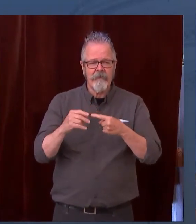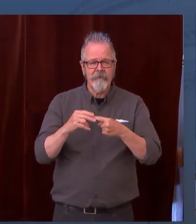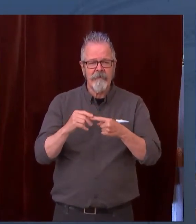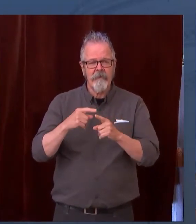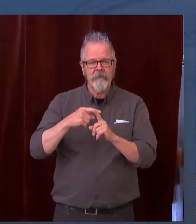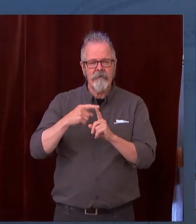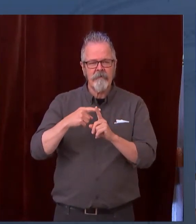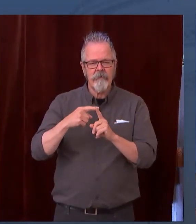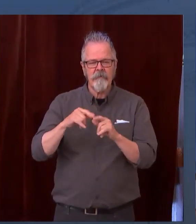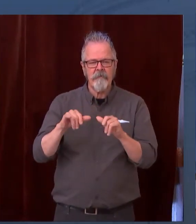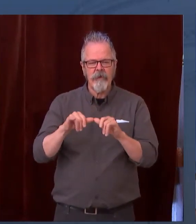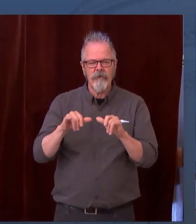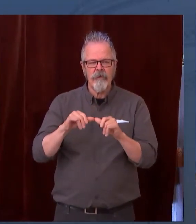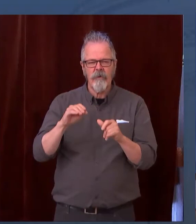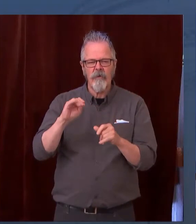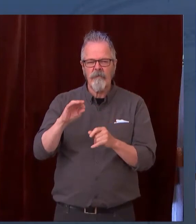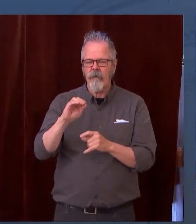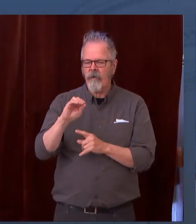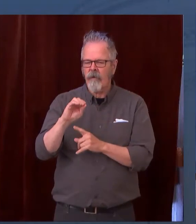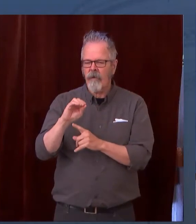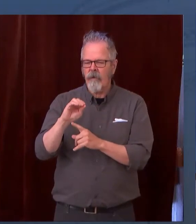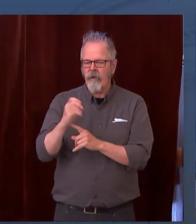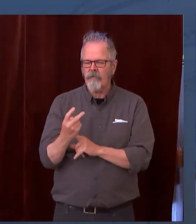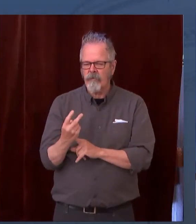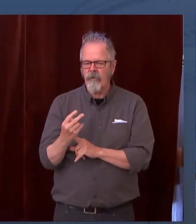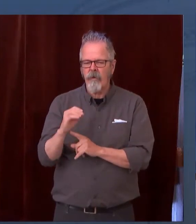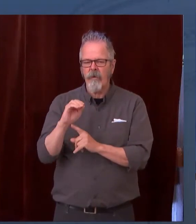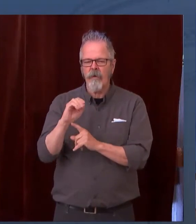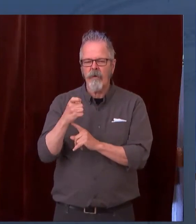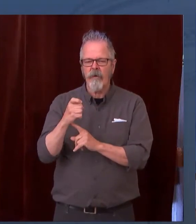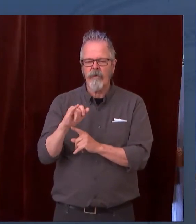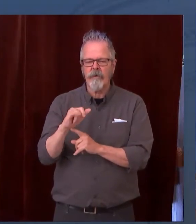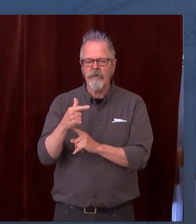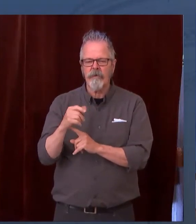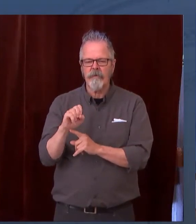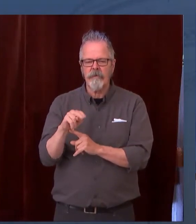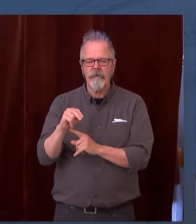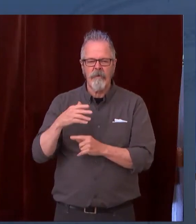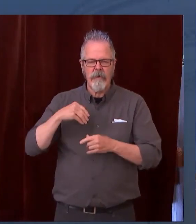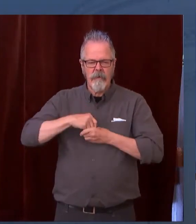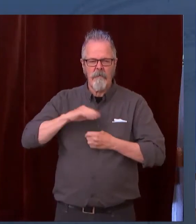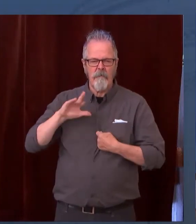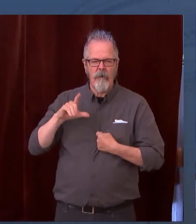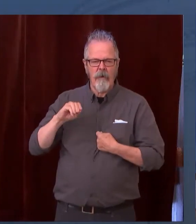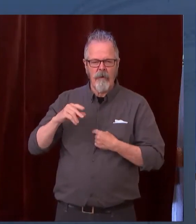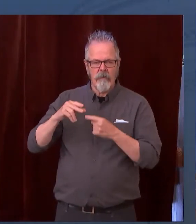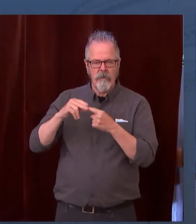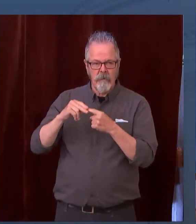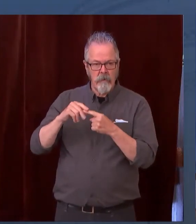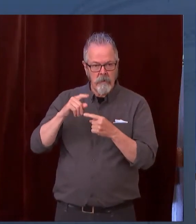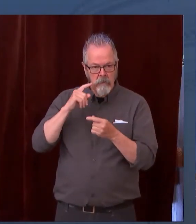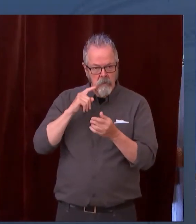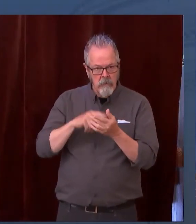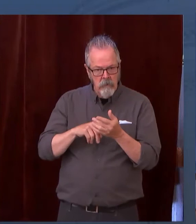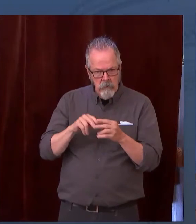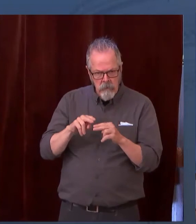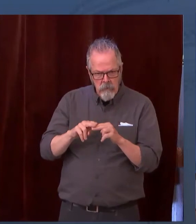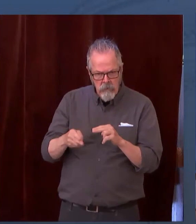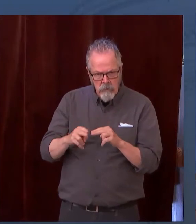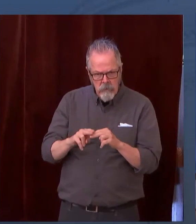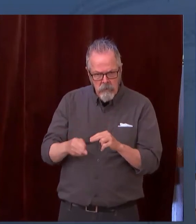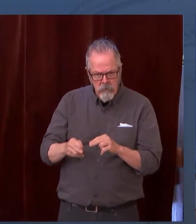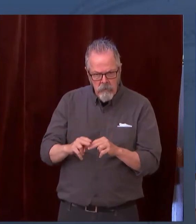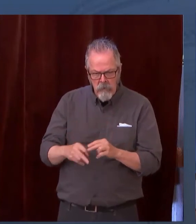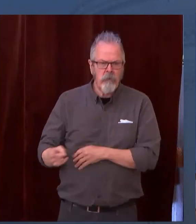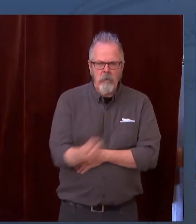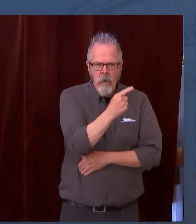variety of counties. We're also considering a way to enable and encourage businesses